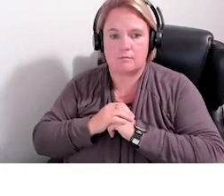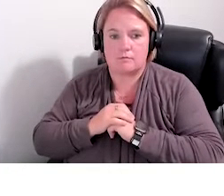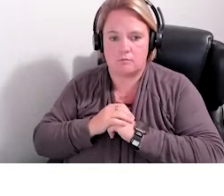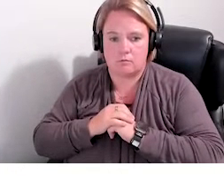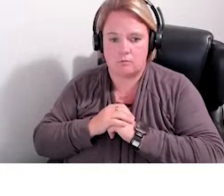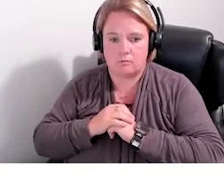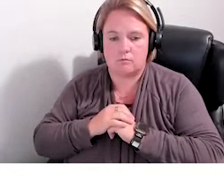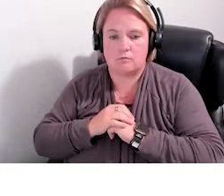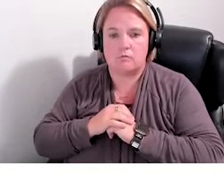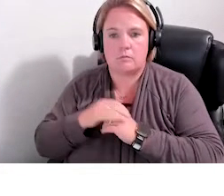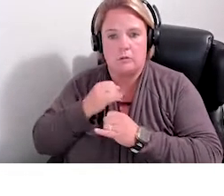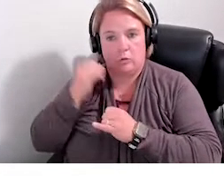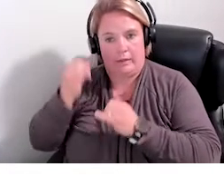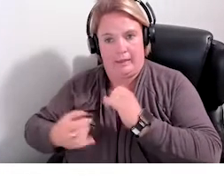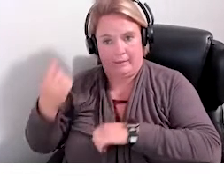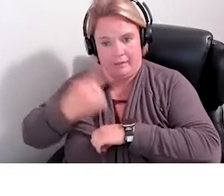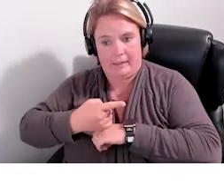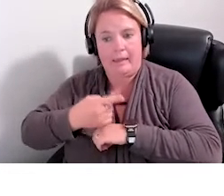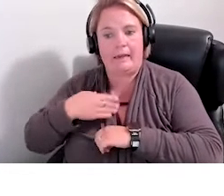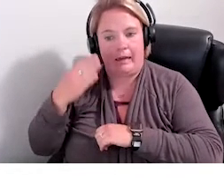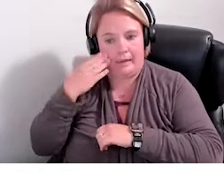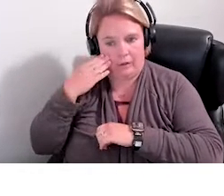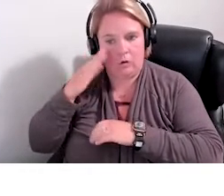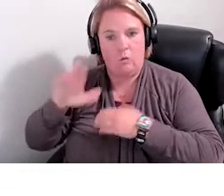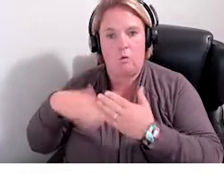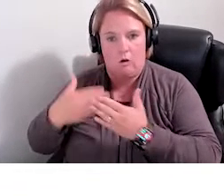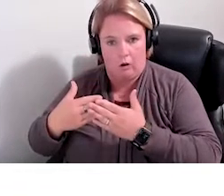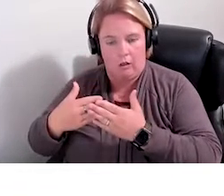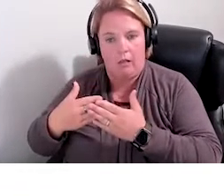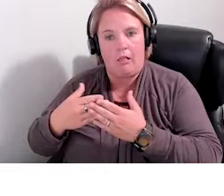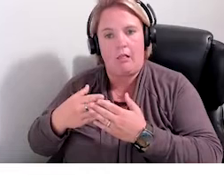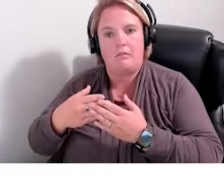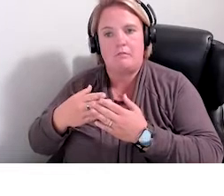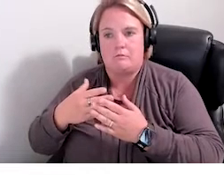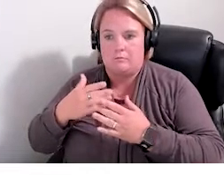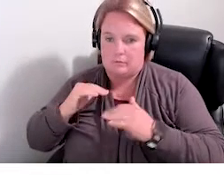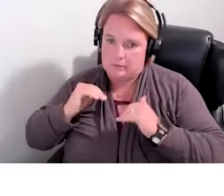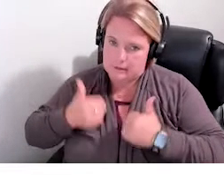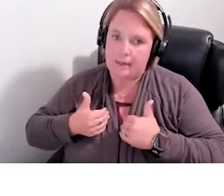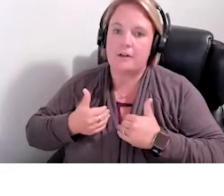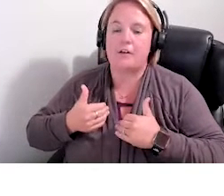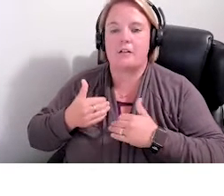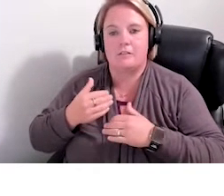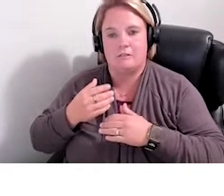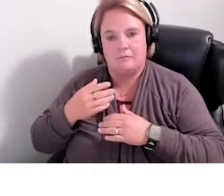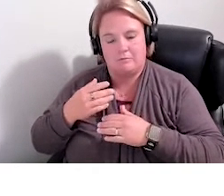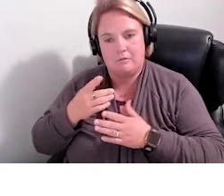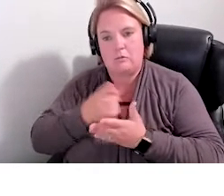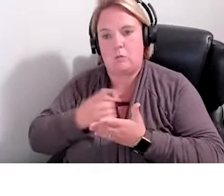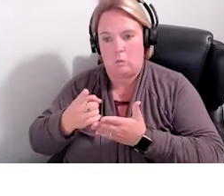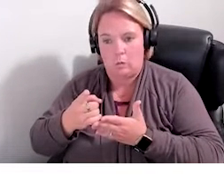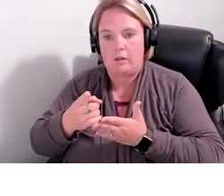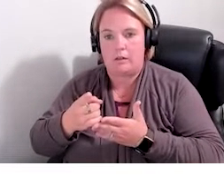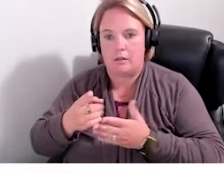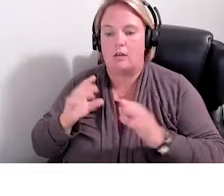It's towards the end of the day. I know we're all a little bit used our energy up during the week. If